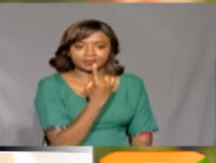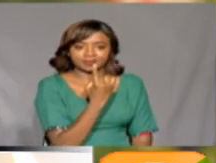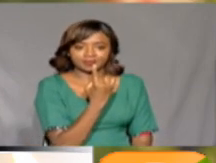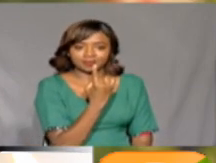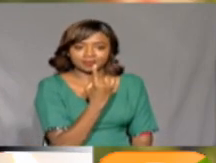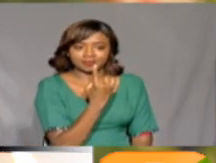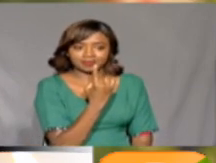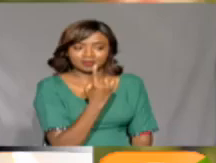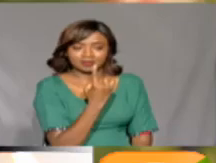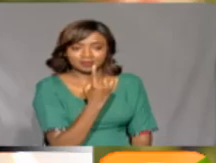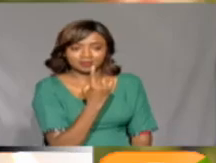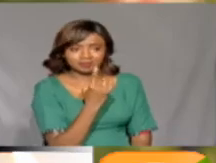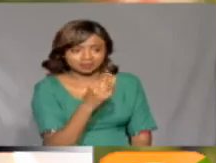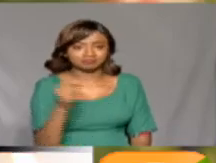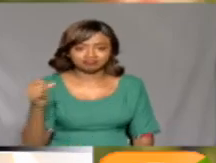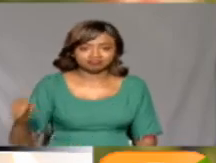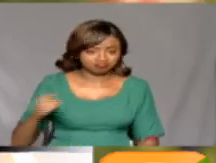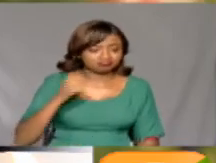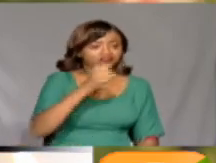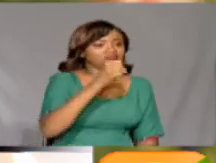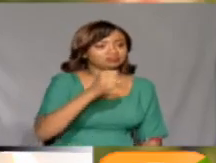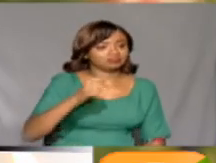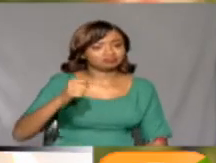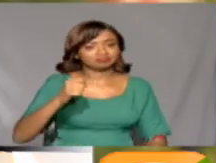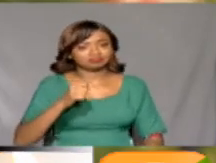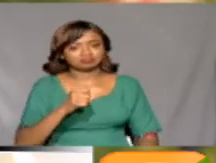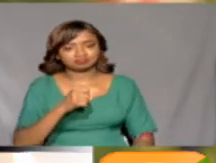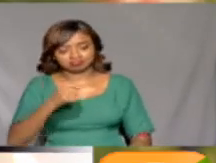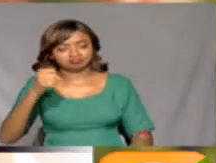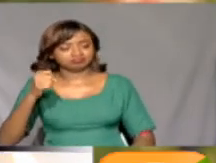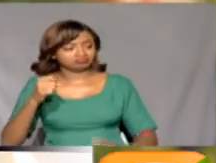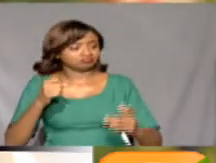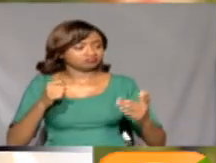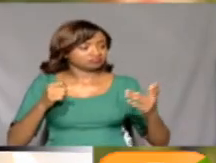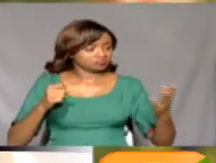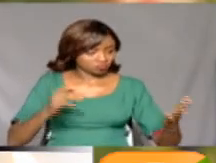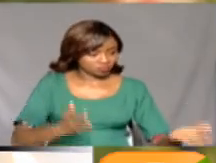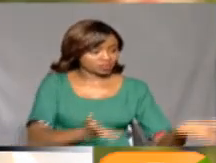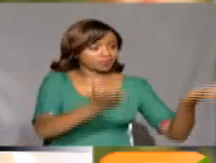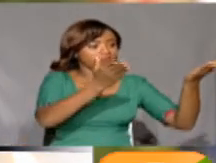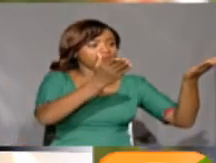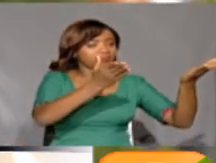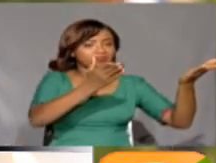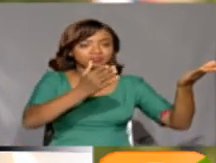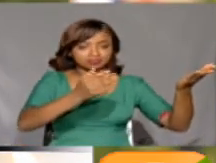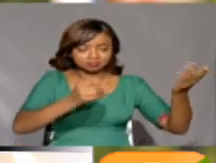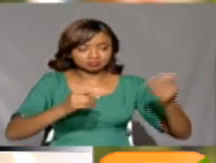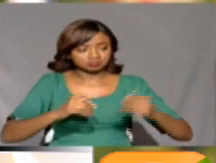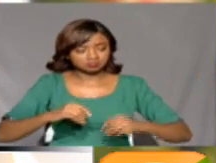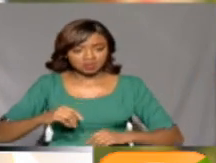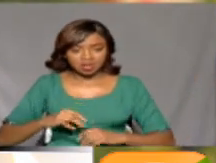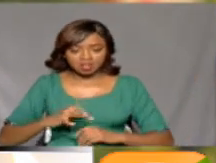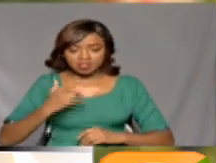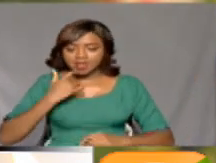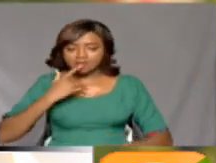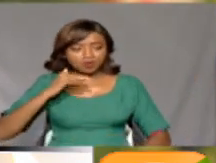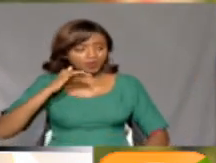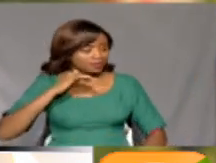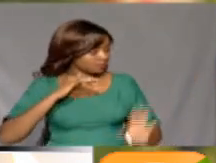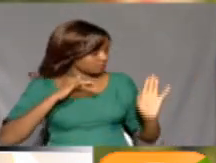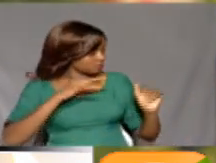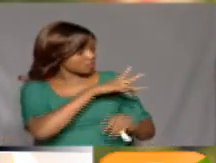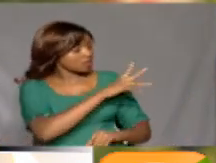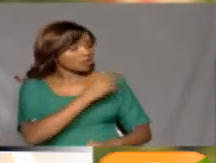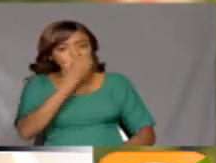You know? And he, with a lot of force, the door opened. So we stood up. And then he asks me, looks at me and says,